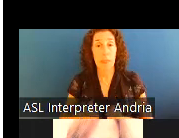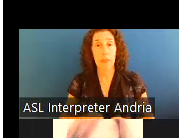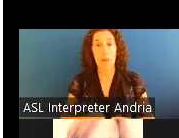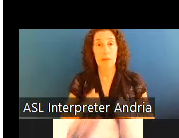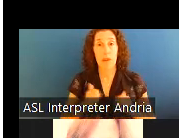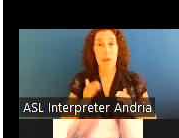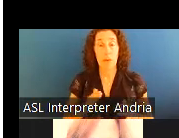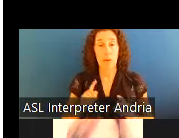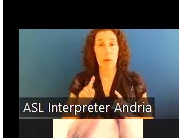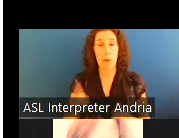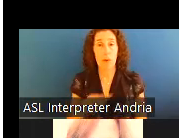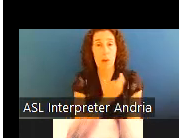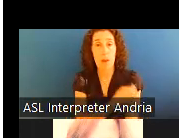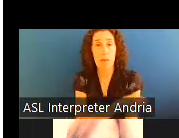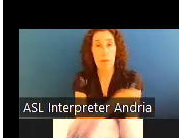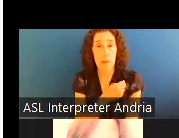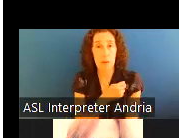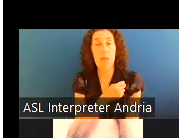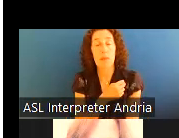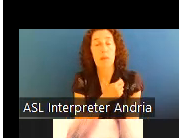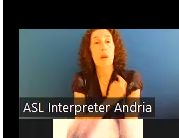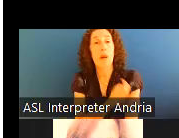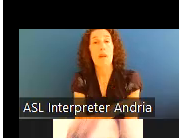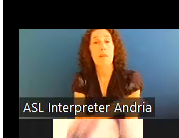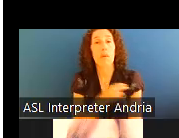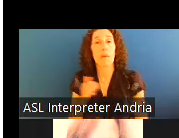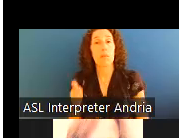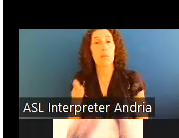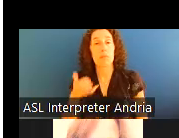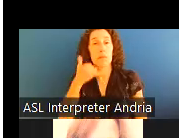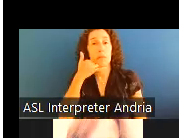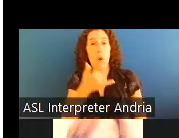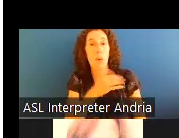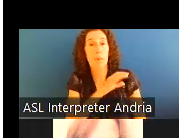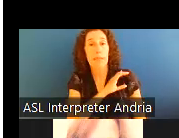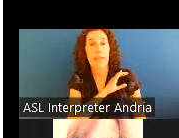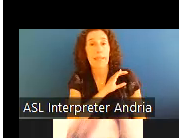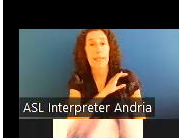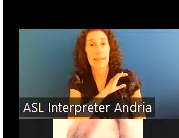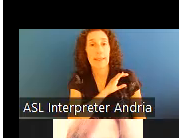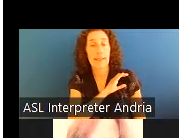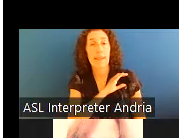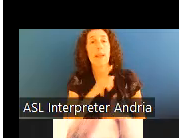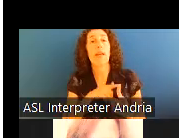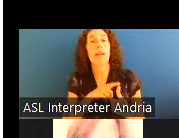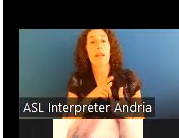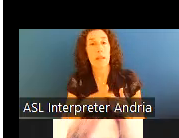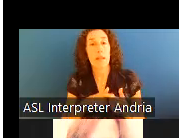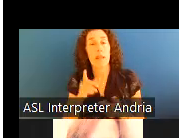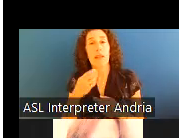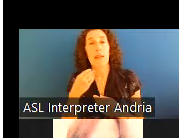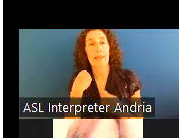staff can call law enforcement to take that report on behalf of a survivor.